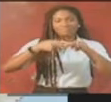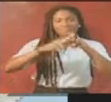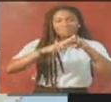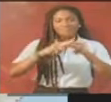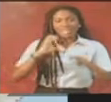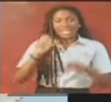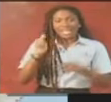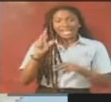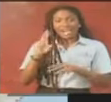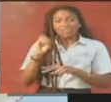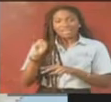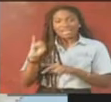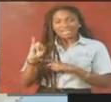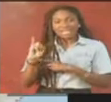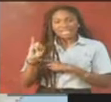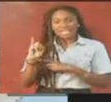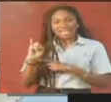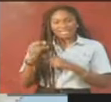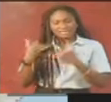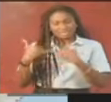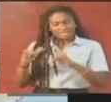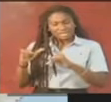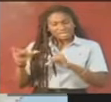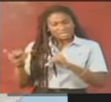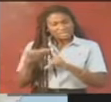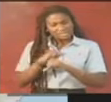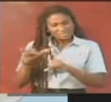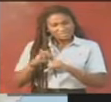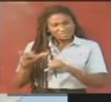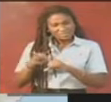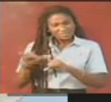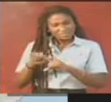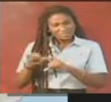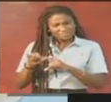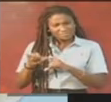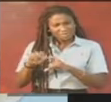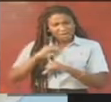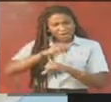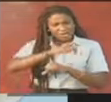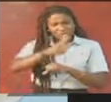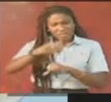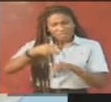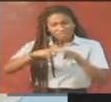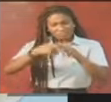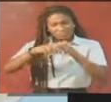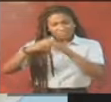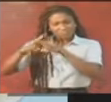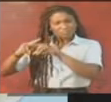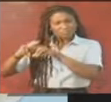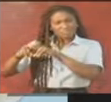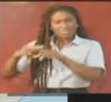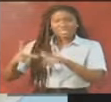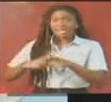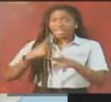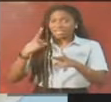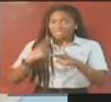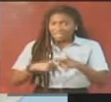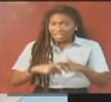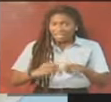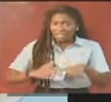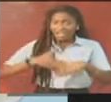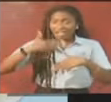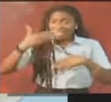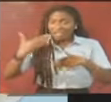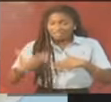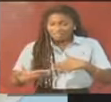remained generally around that same range of 50 per week. As we take a look at epidemiological weeks 15 and 14, however, covering